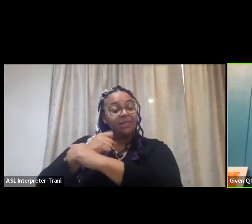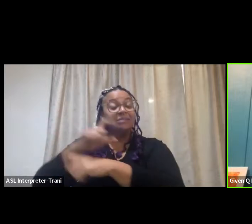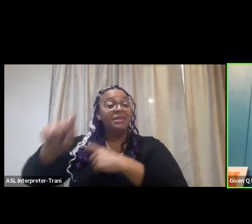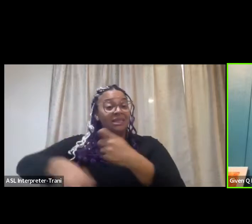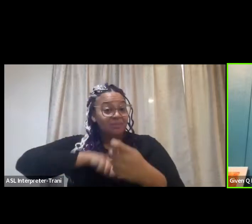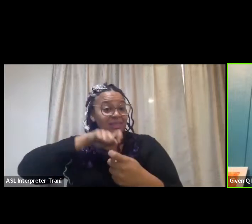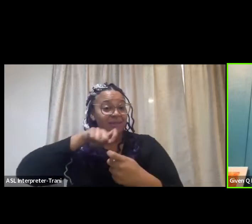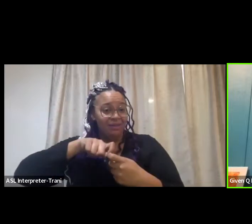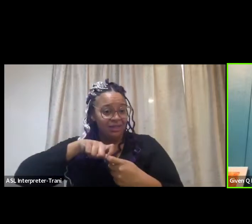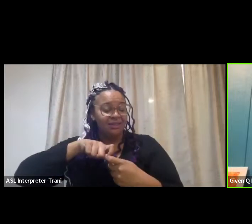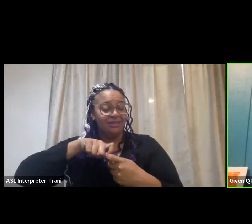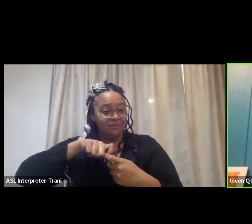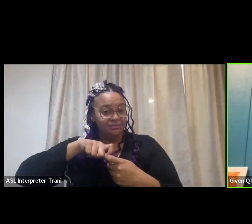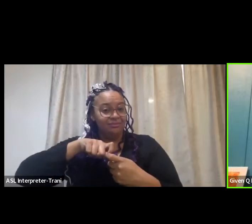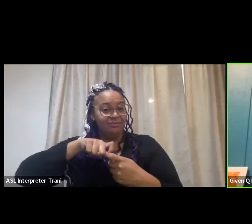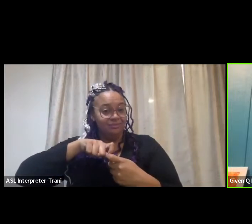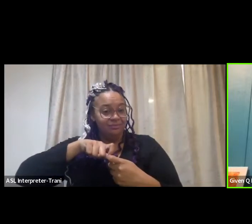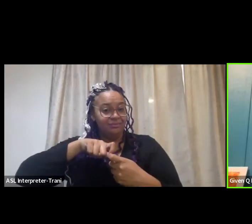specific.